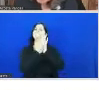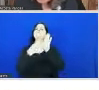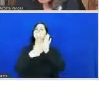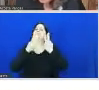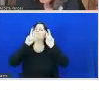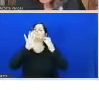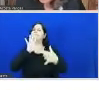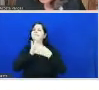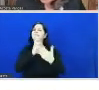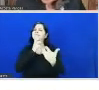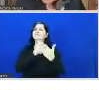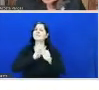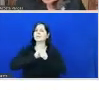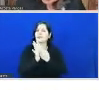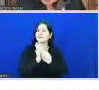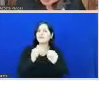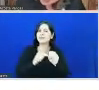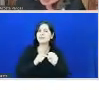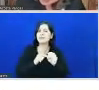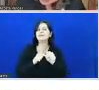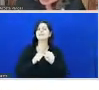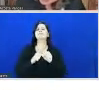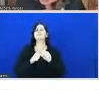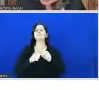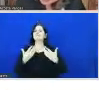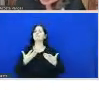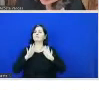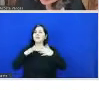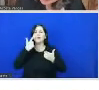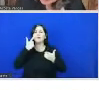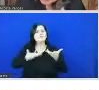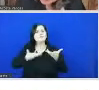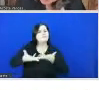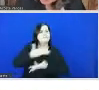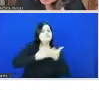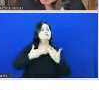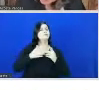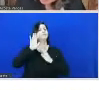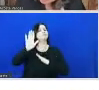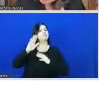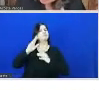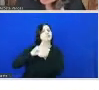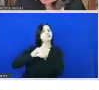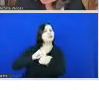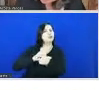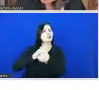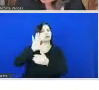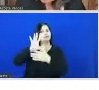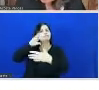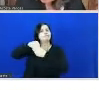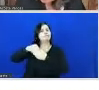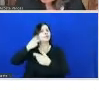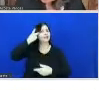sanación, espiritualidad, medicina tradicional, prácticas de reciprocidad y de